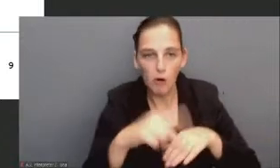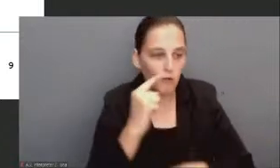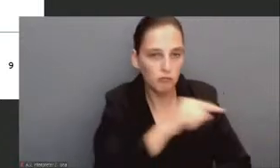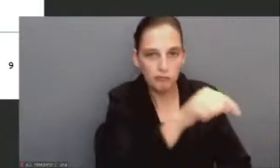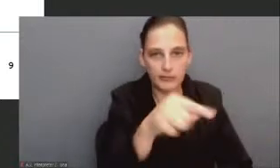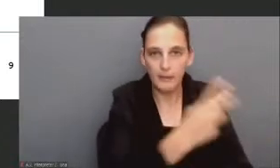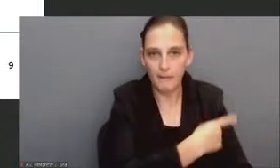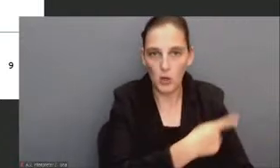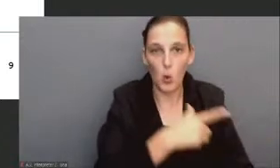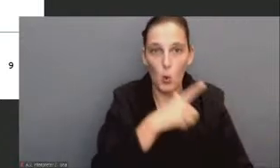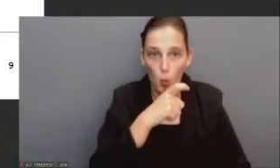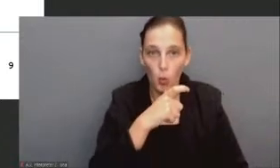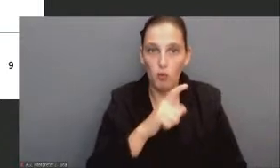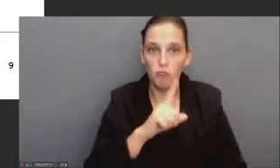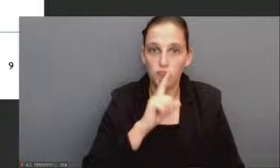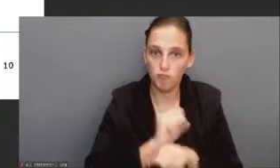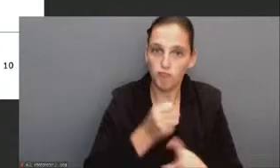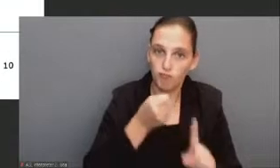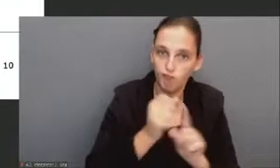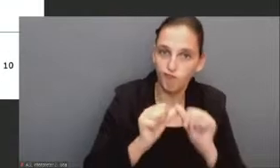symptoms post-COVID infection.